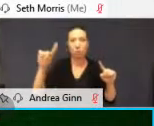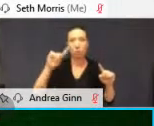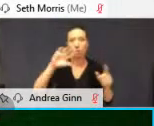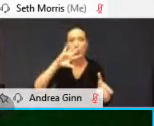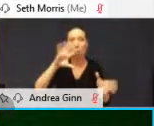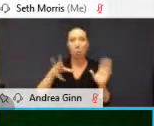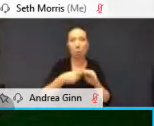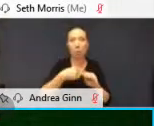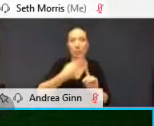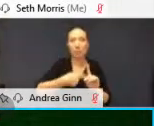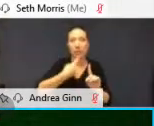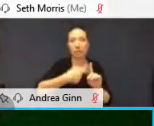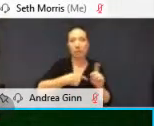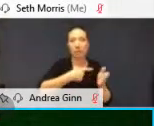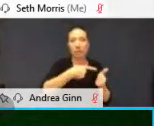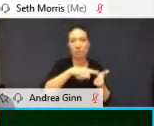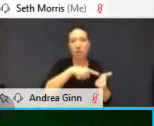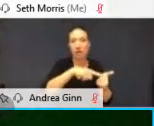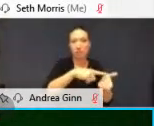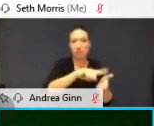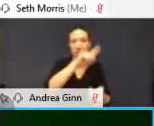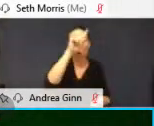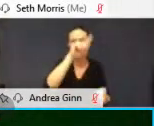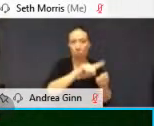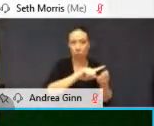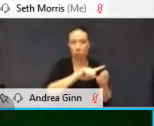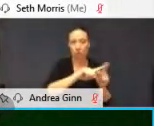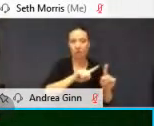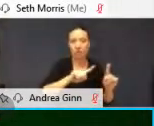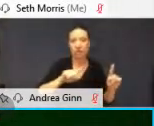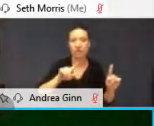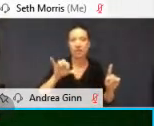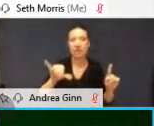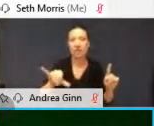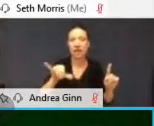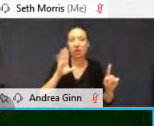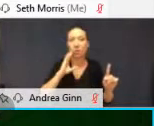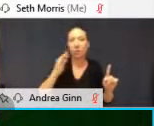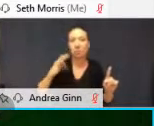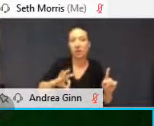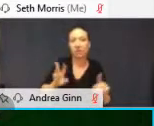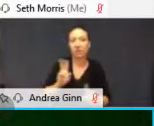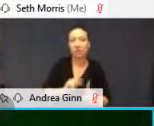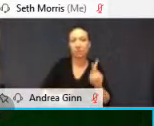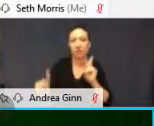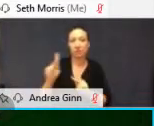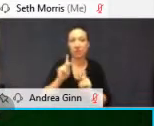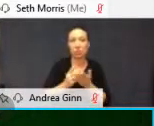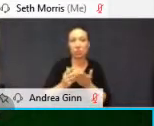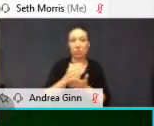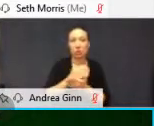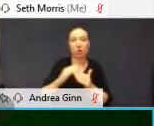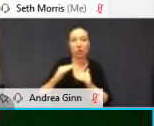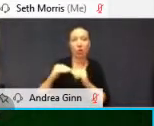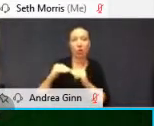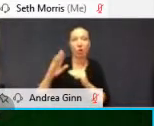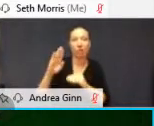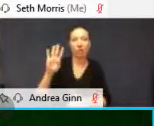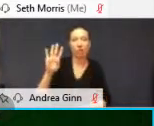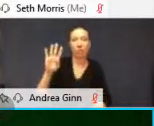and that applies that most benefits people who are over 400% of the federal poverty